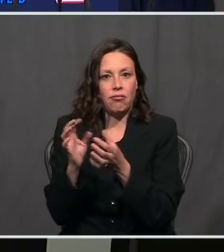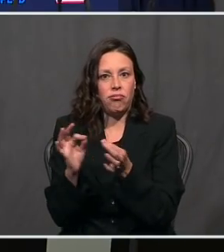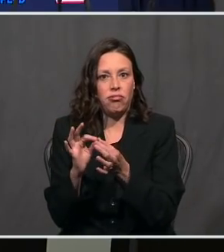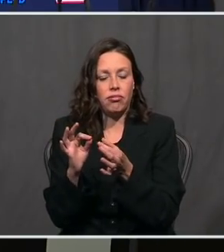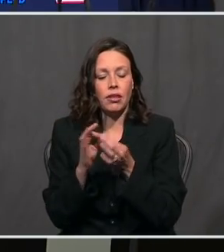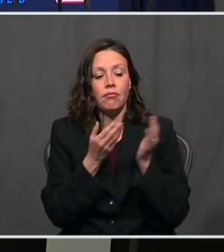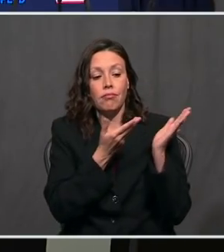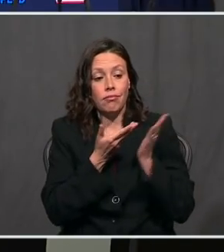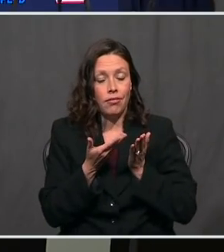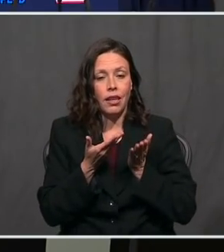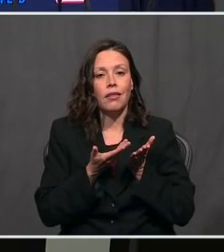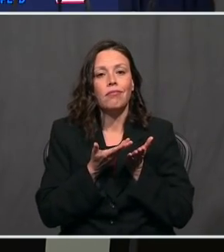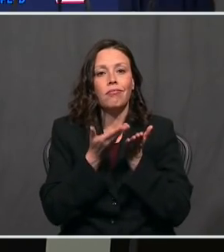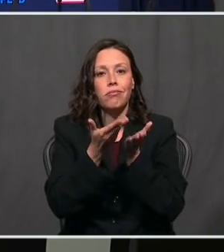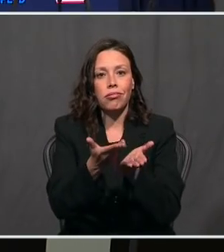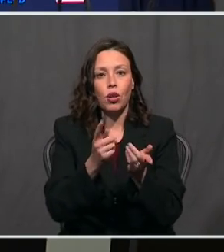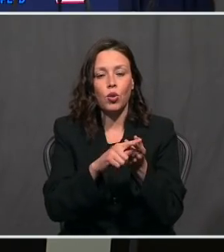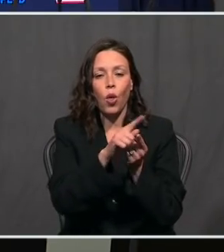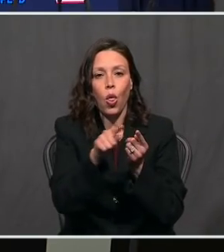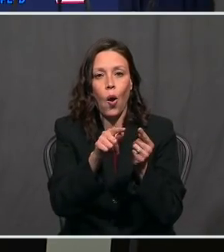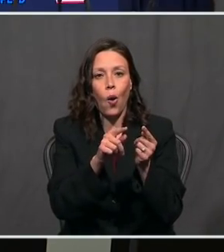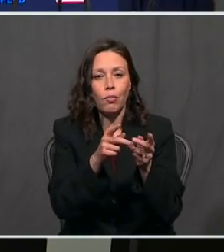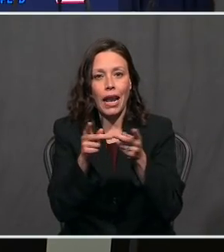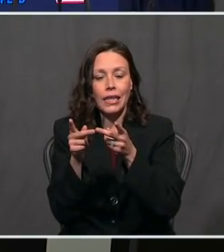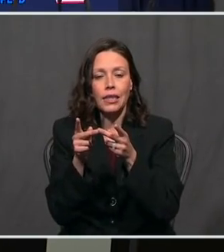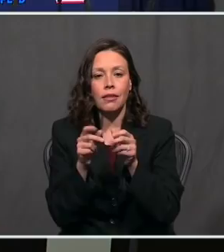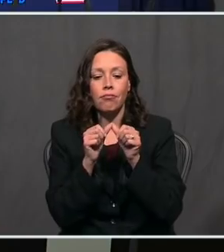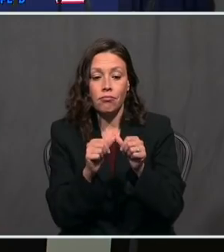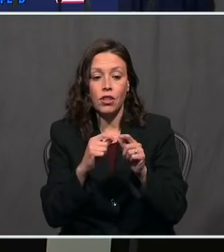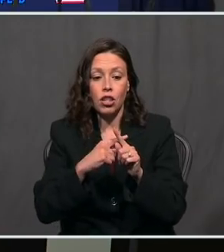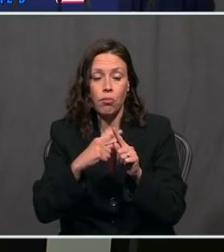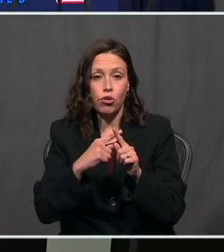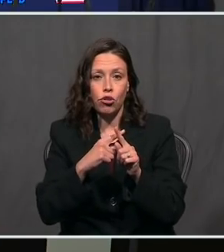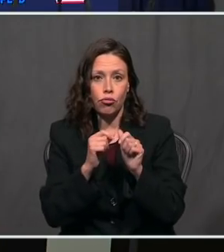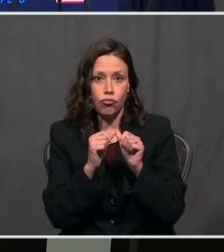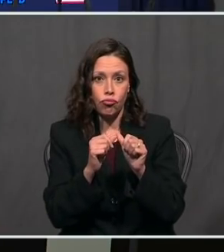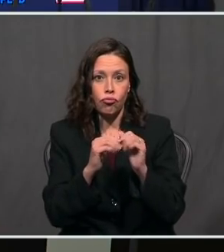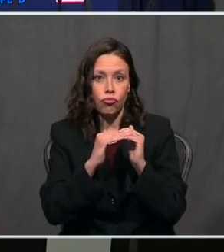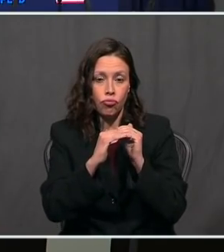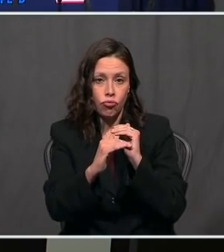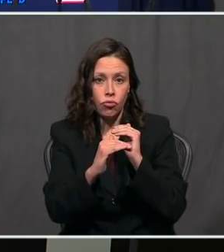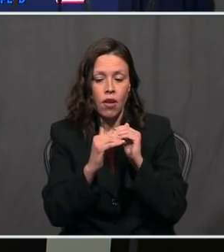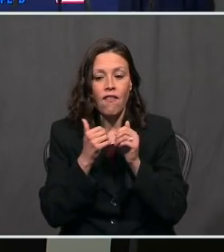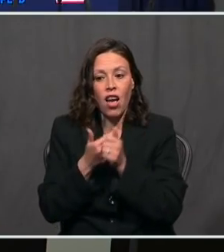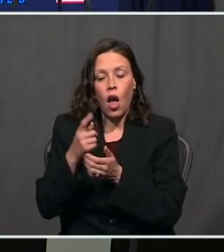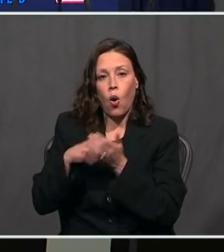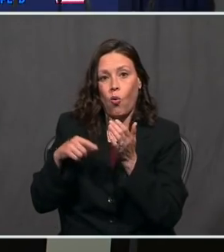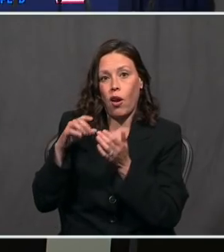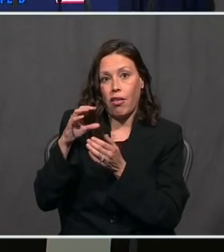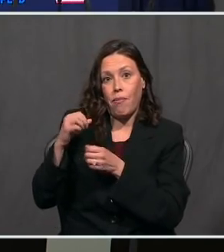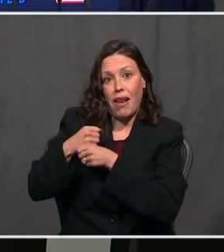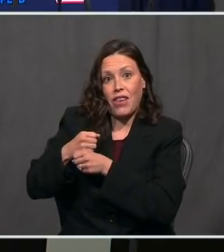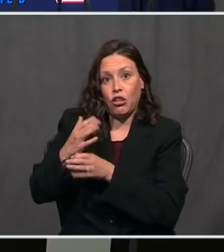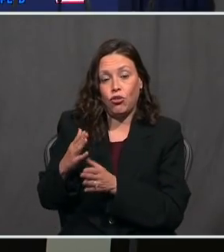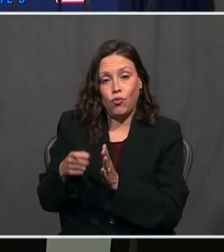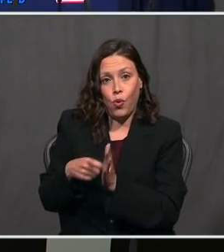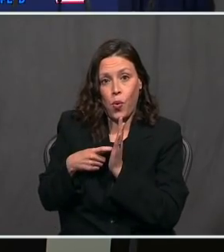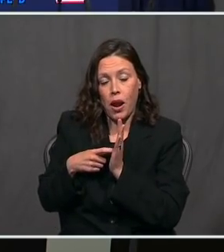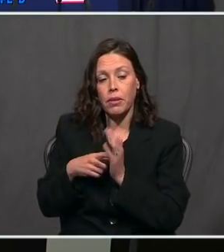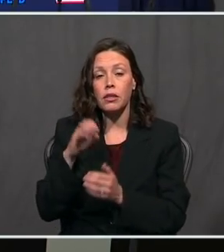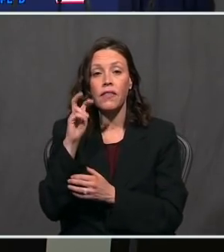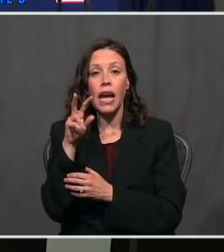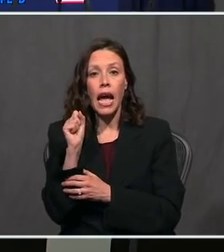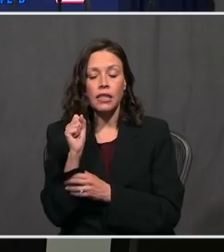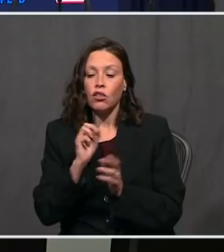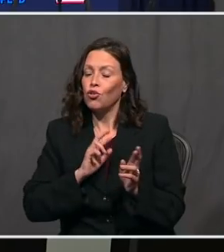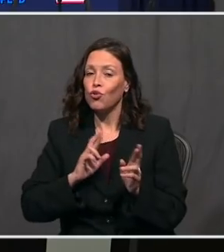to these facilities, maintain them at the proper temperature control, per the manufacturer's requirements. So CVS